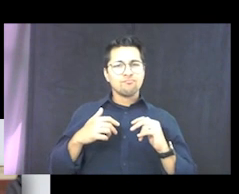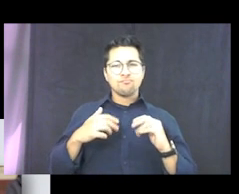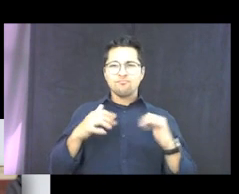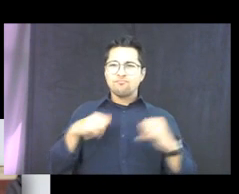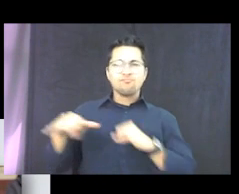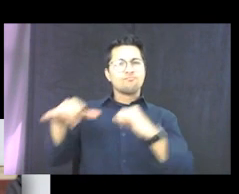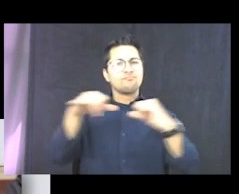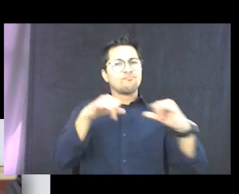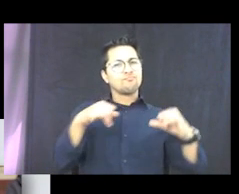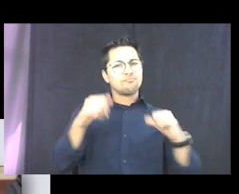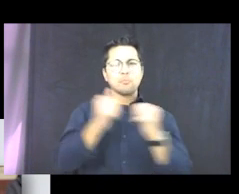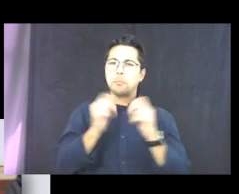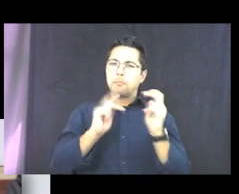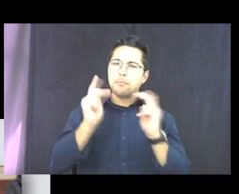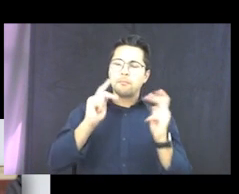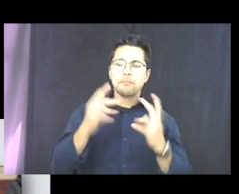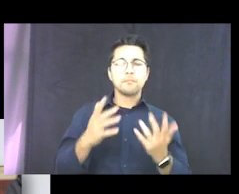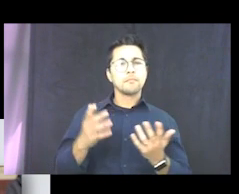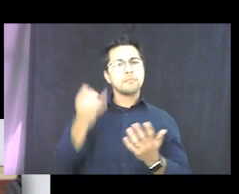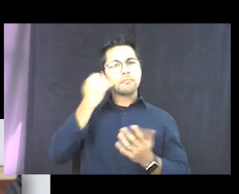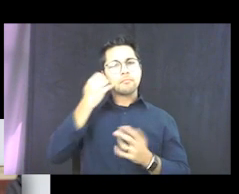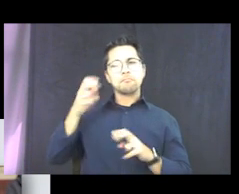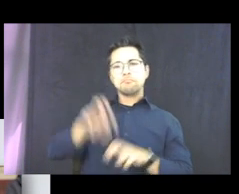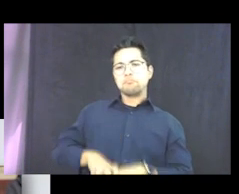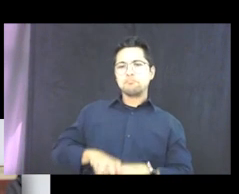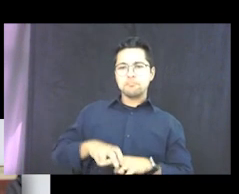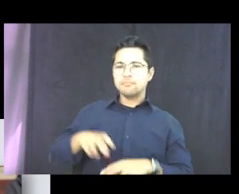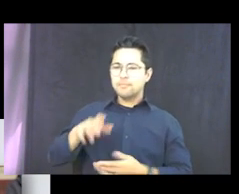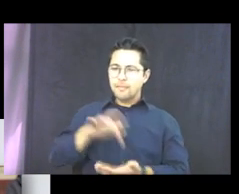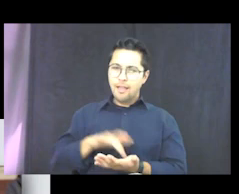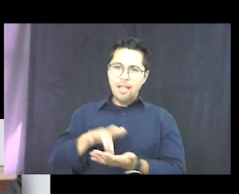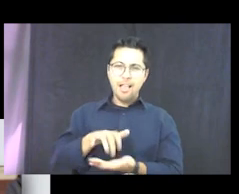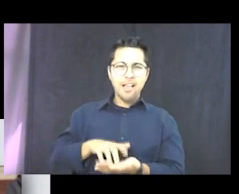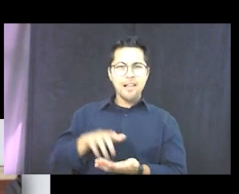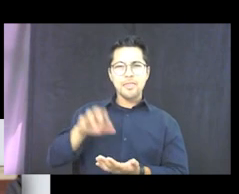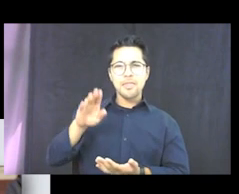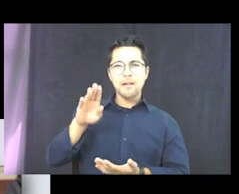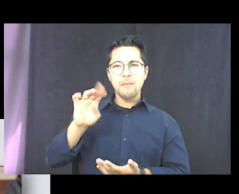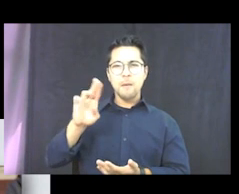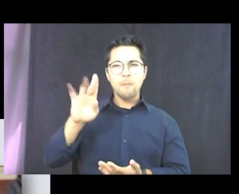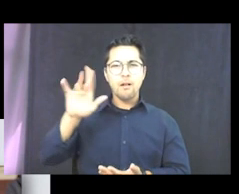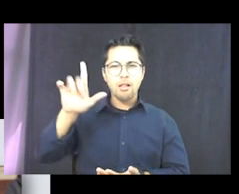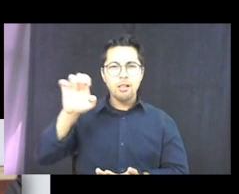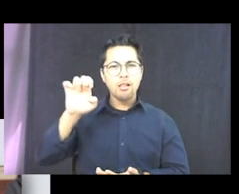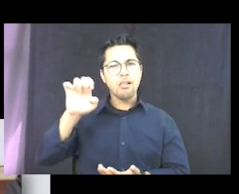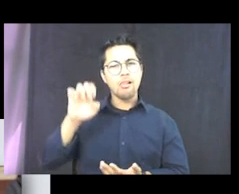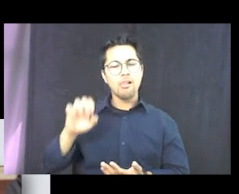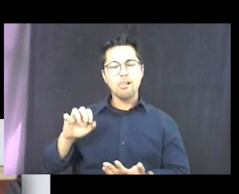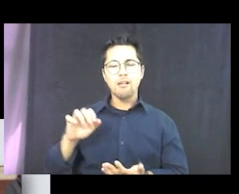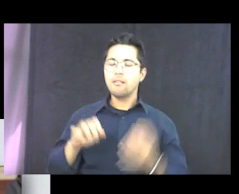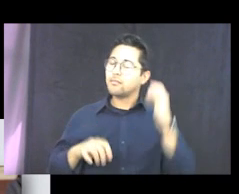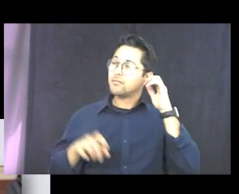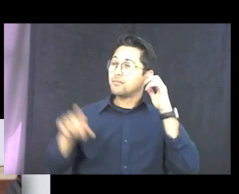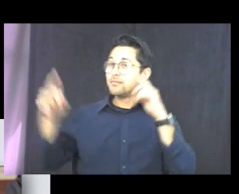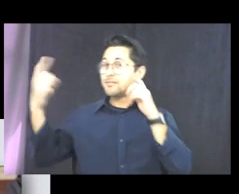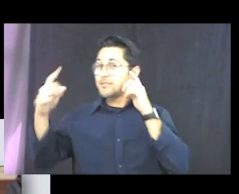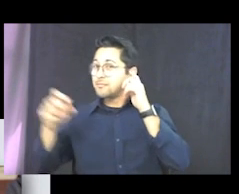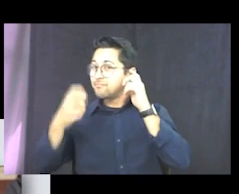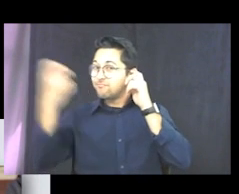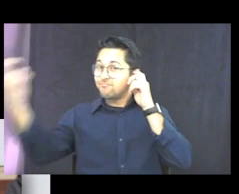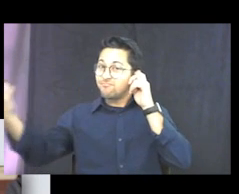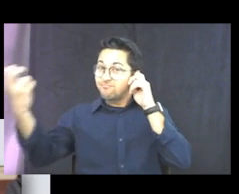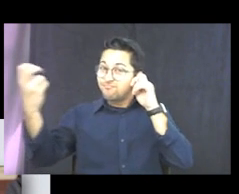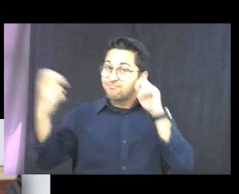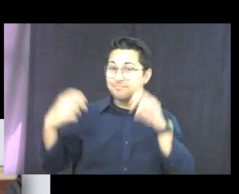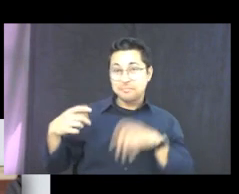commonalities among people. So if I was sitting there popping the bubble popper that Janet shared and somebody was next to